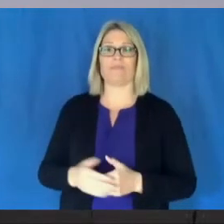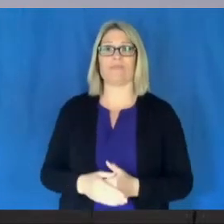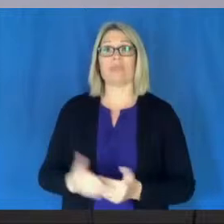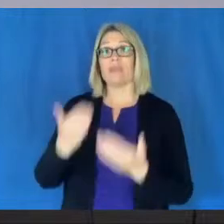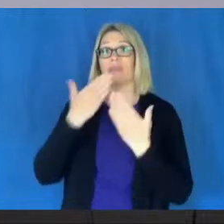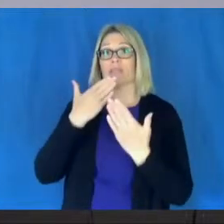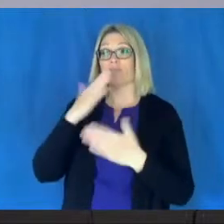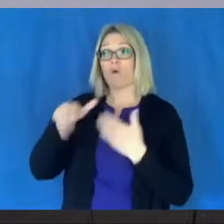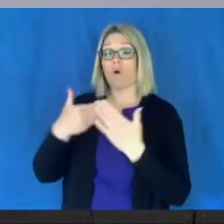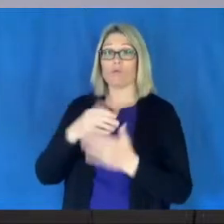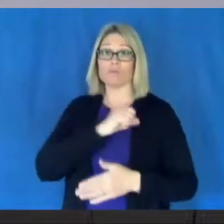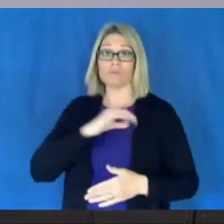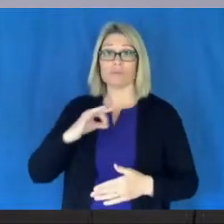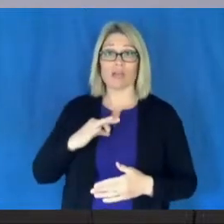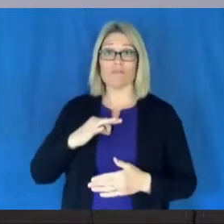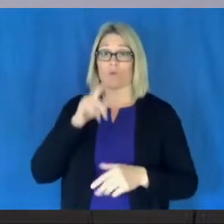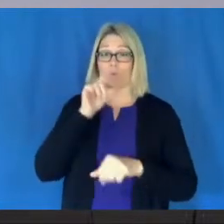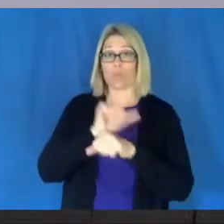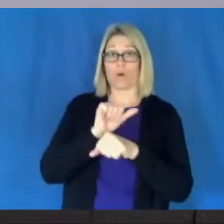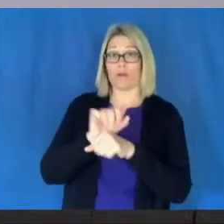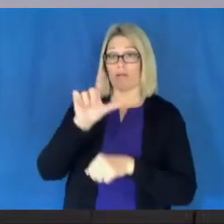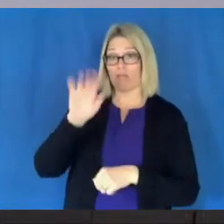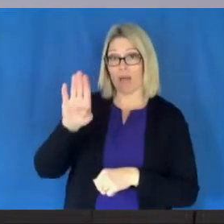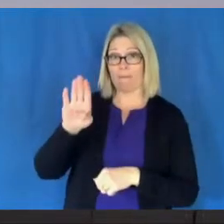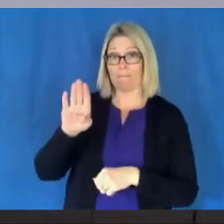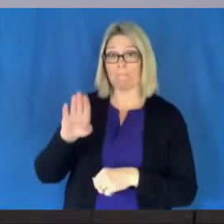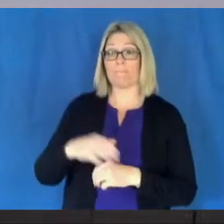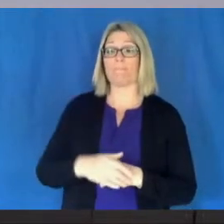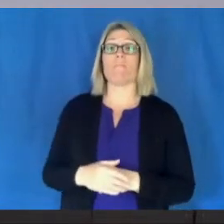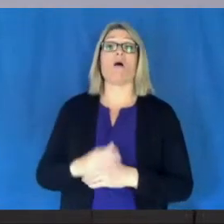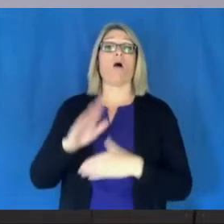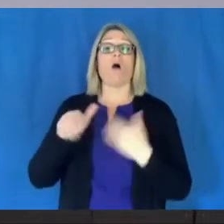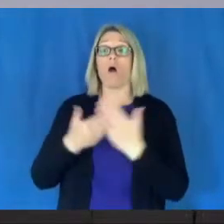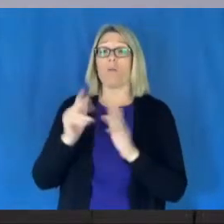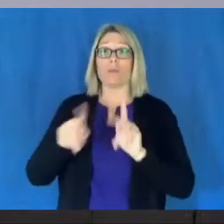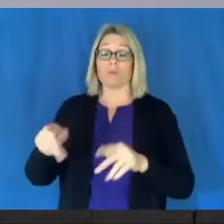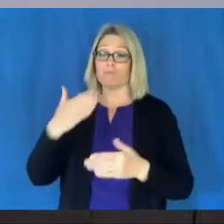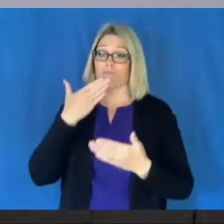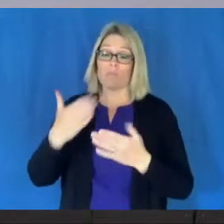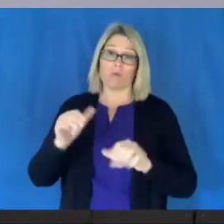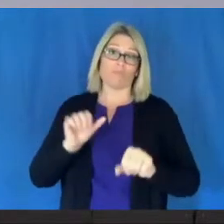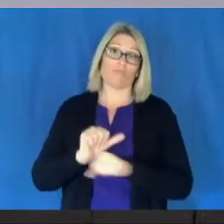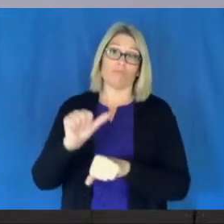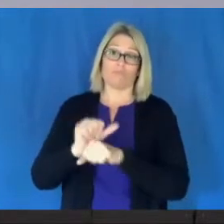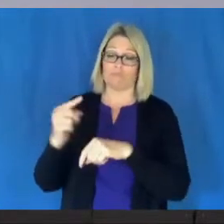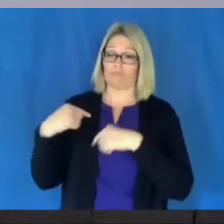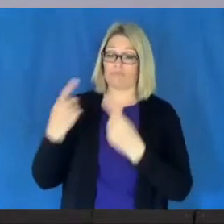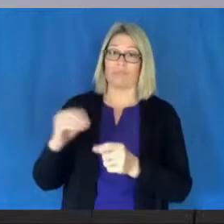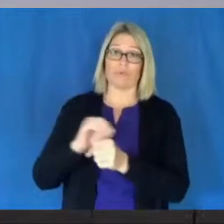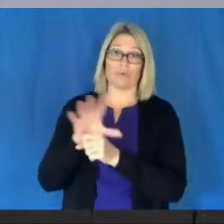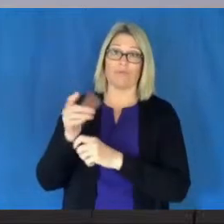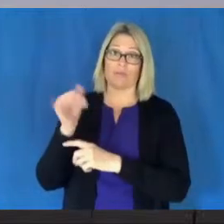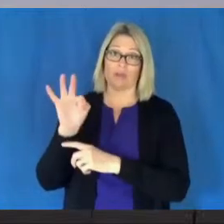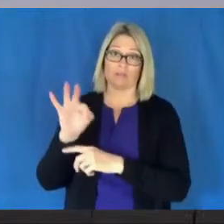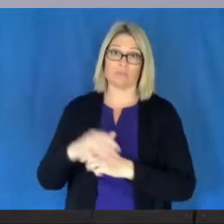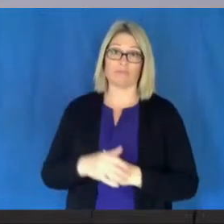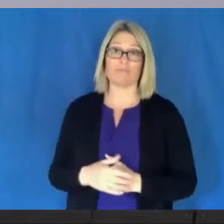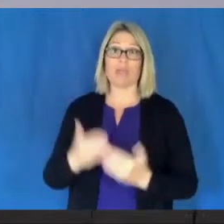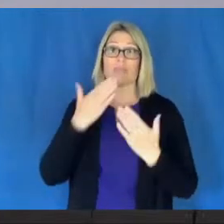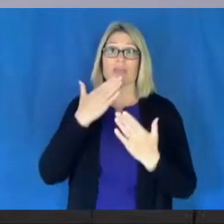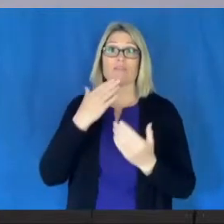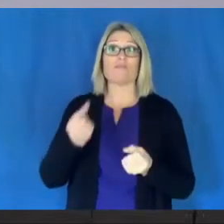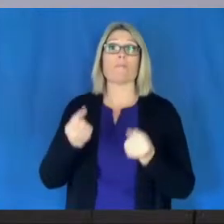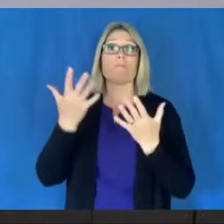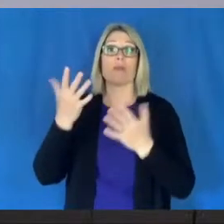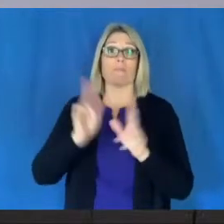testing clinics and the provincial lab, staff who have met every challenge presented by COVID-19. Thank you to the thousands of island